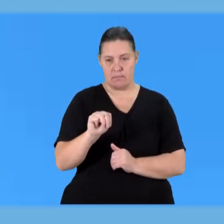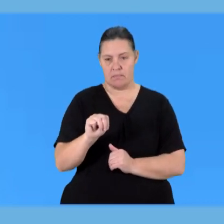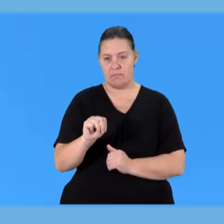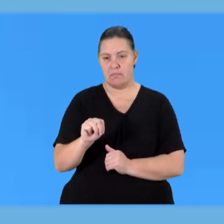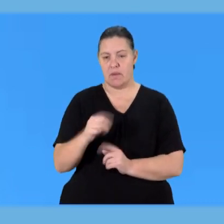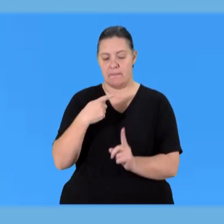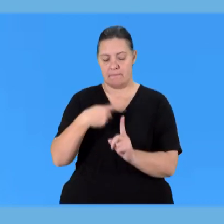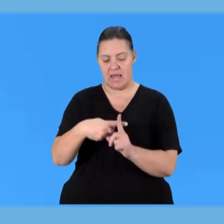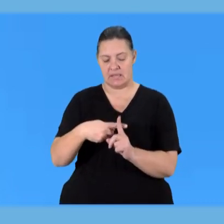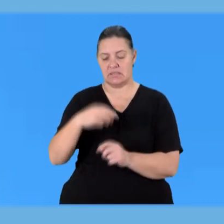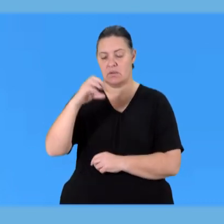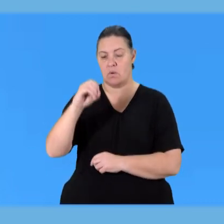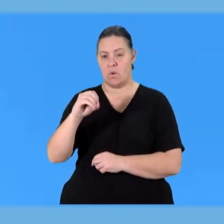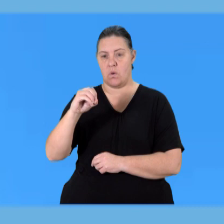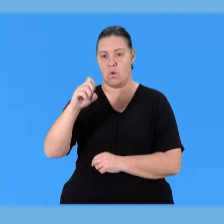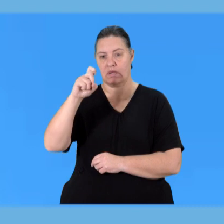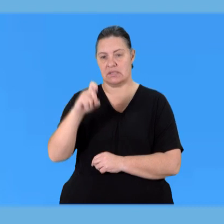It's going to be our potassium.